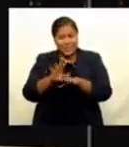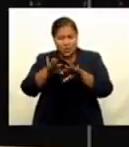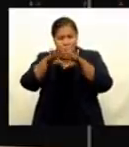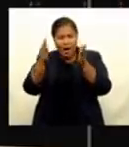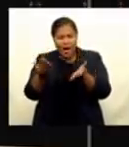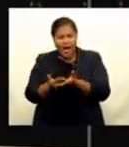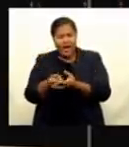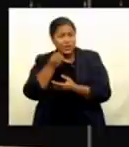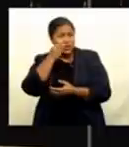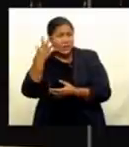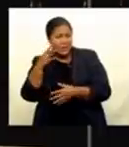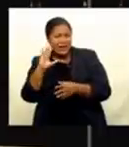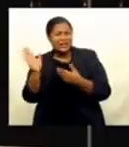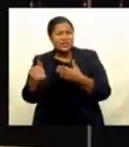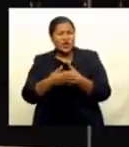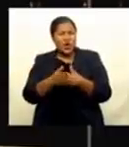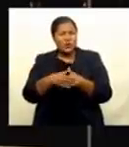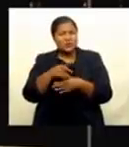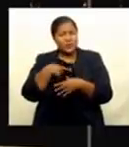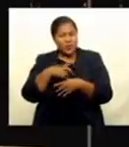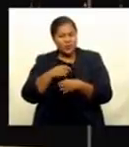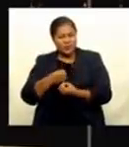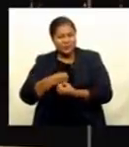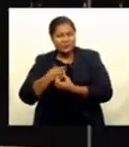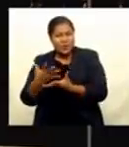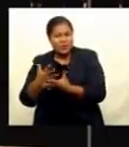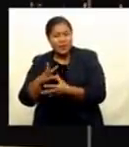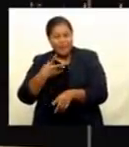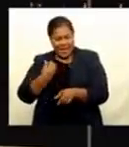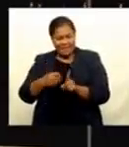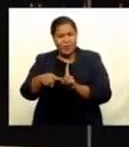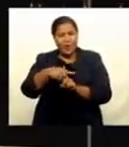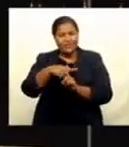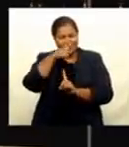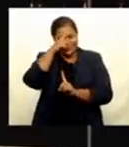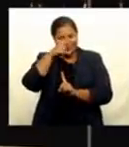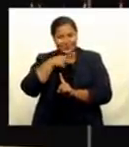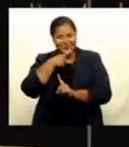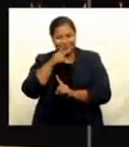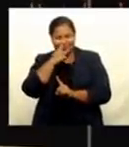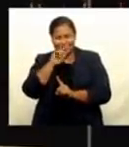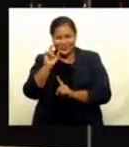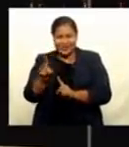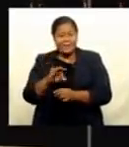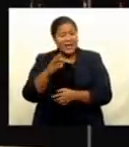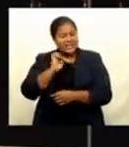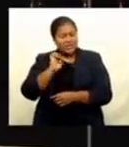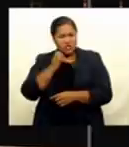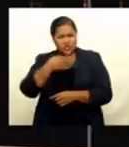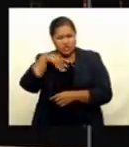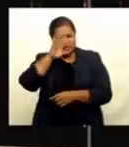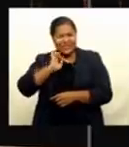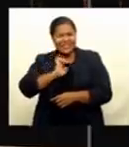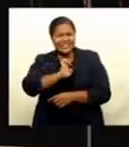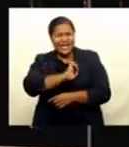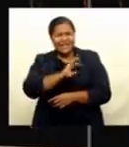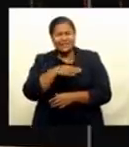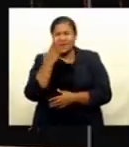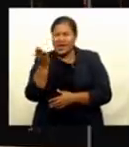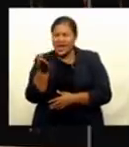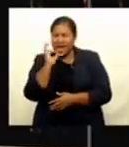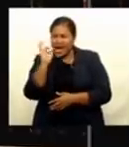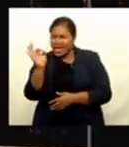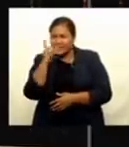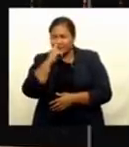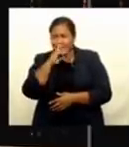Tavua closed due to possible exposure to a positive case. Council Chief Executive Sailosi Sawana has urged people to follow